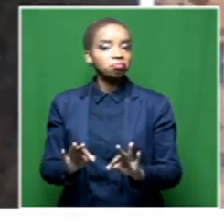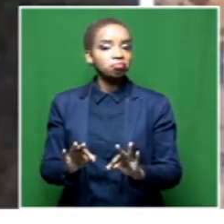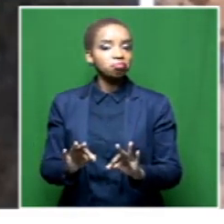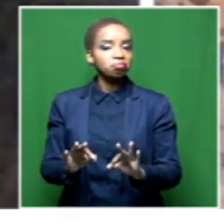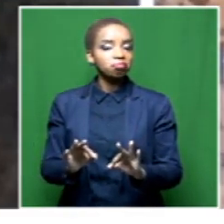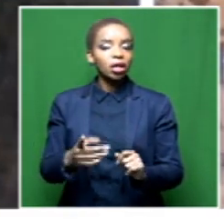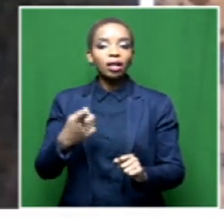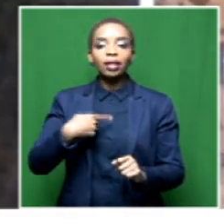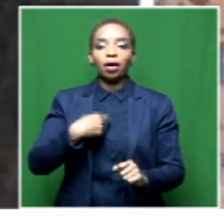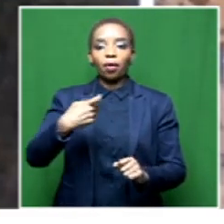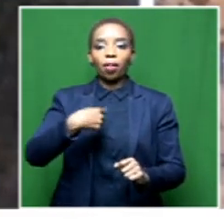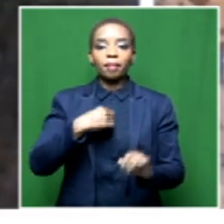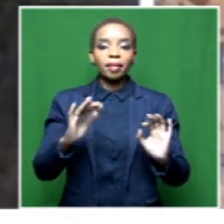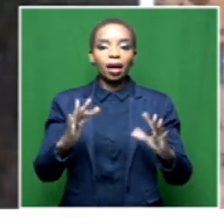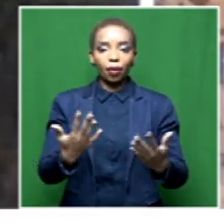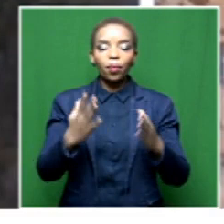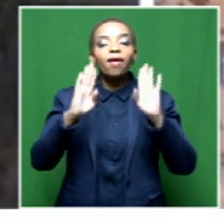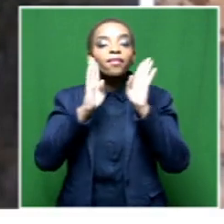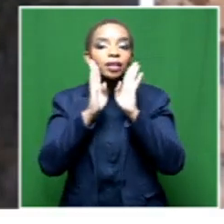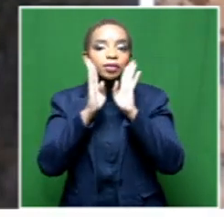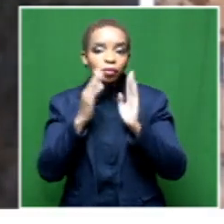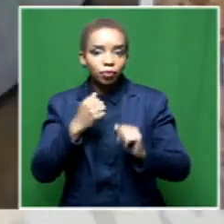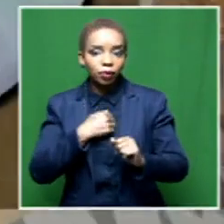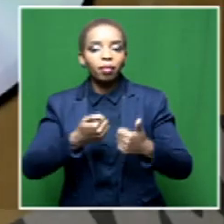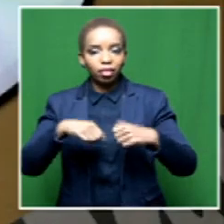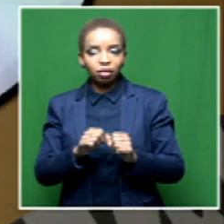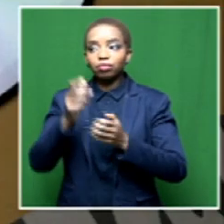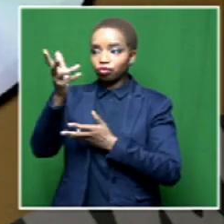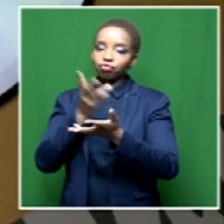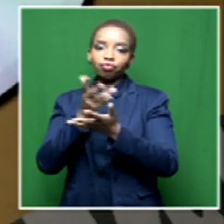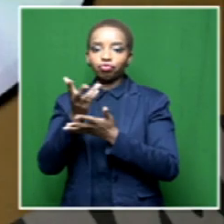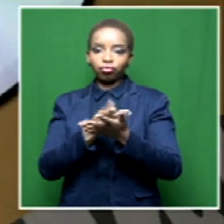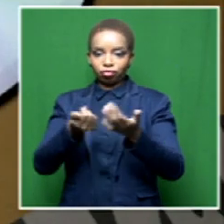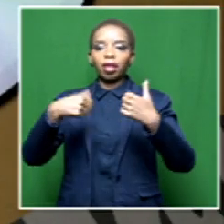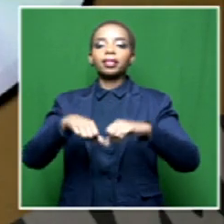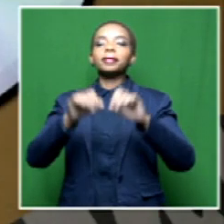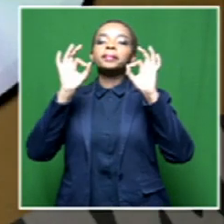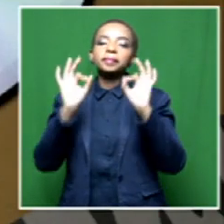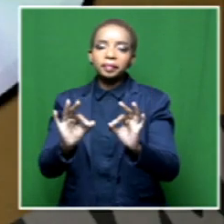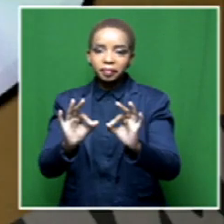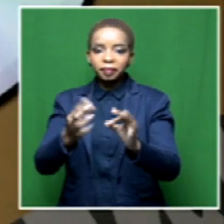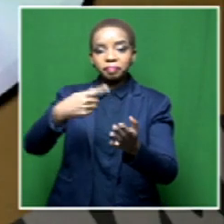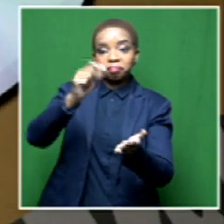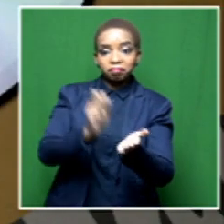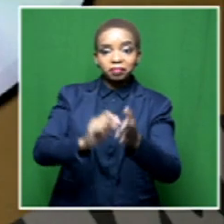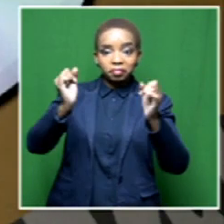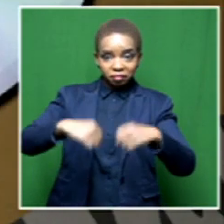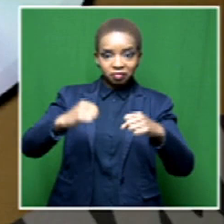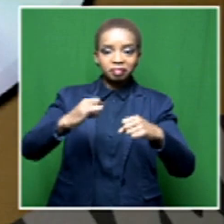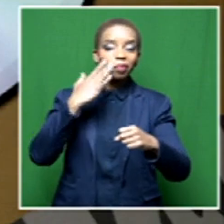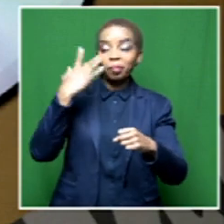They called me via my Facebook, and then we interacted, and then I brought my team into it, and then I signed the deal